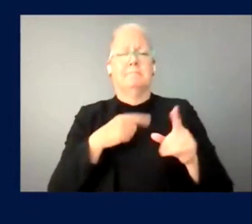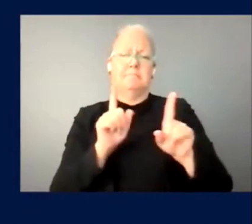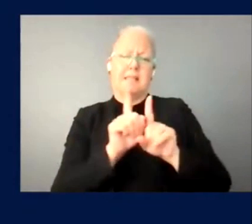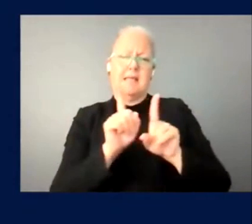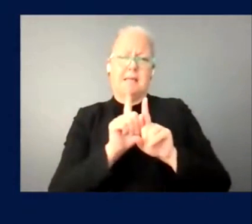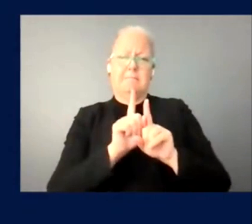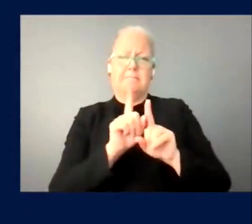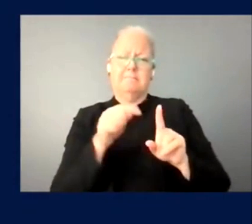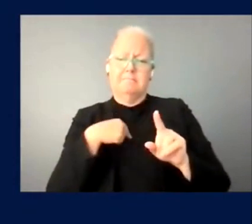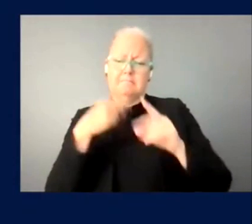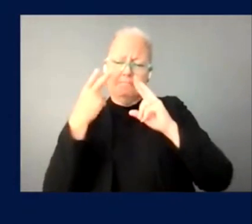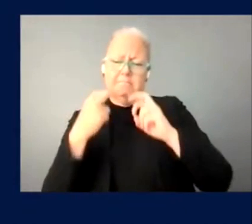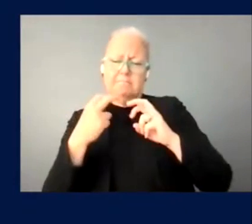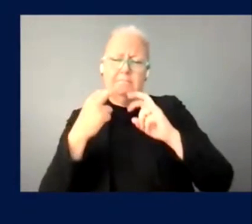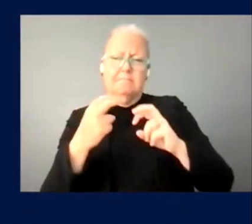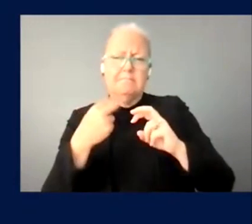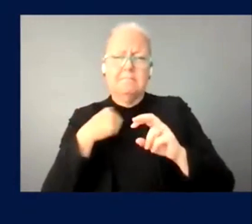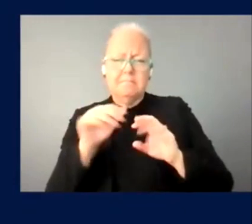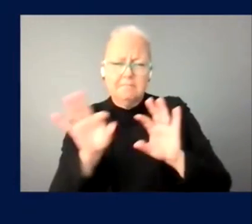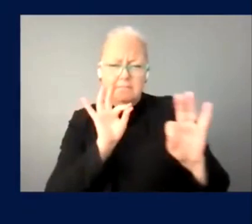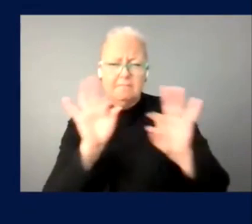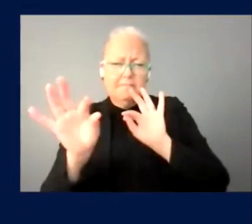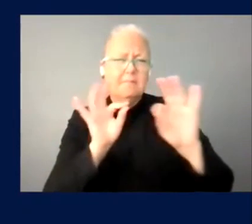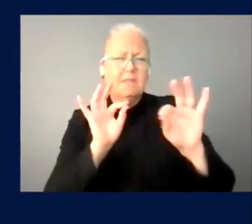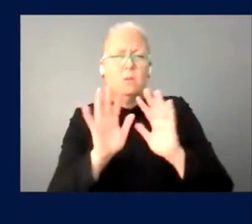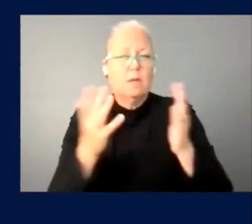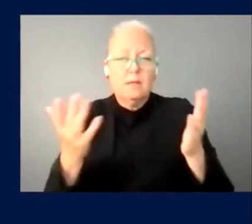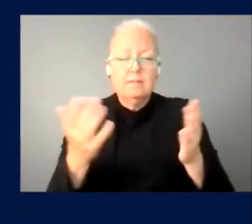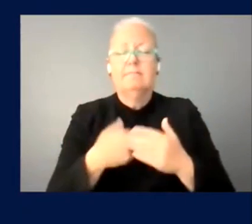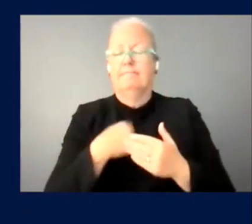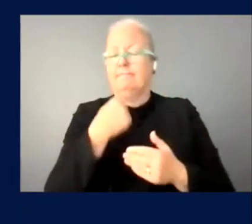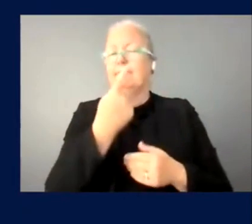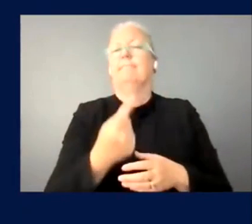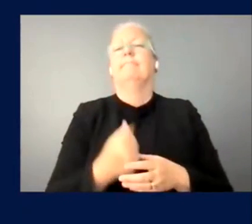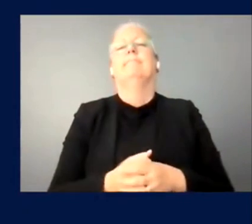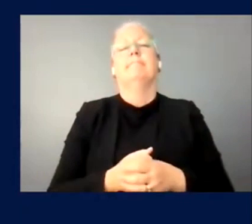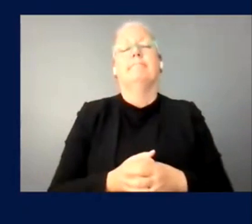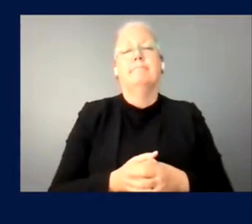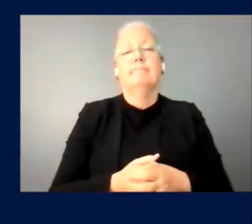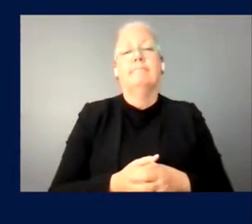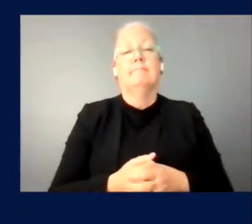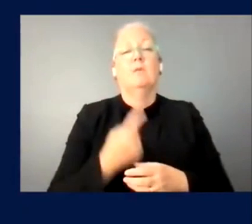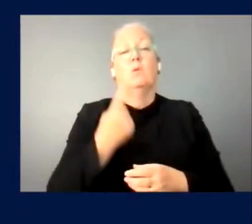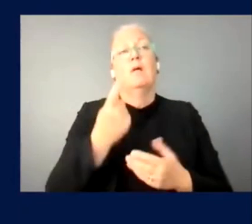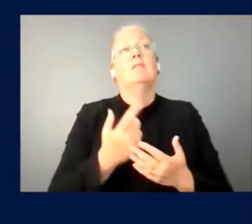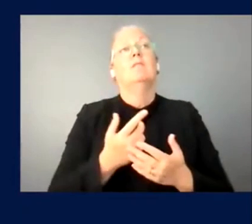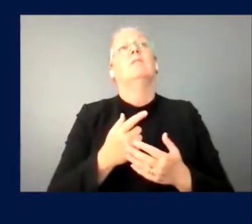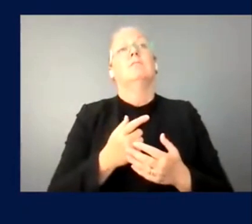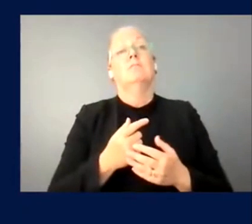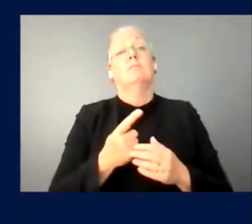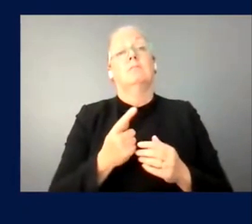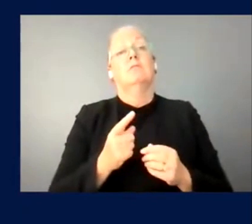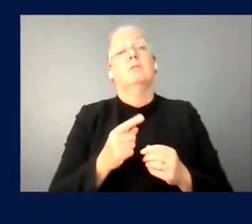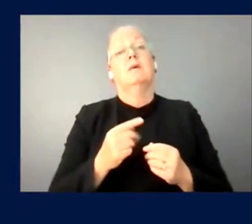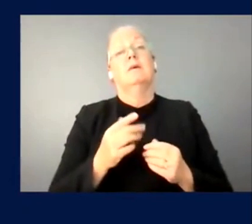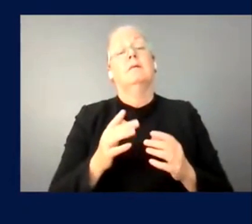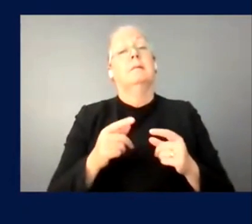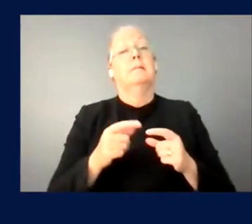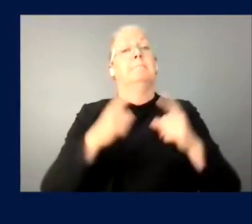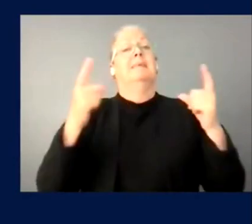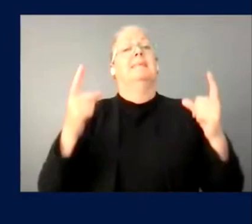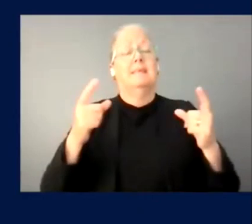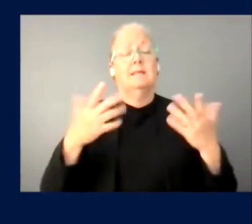and as I already said, one of the major barriers faced by non-visibly disabled people are attitudinal